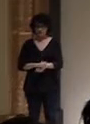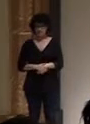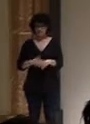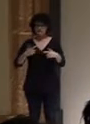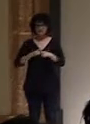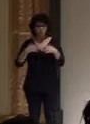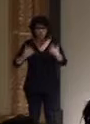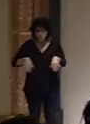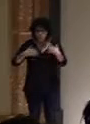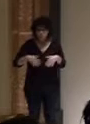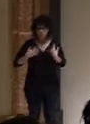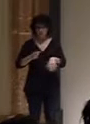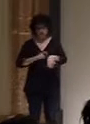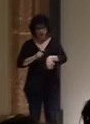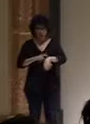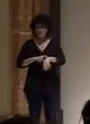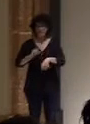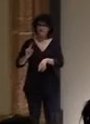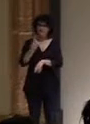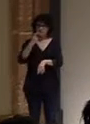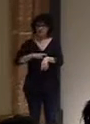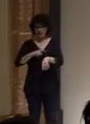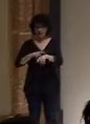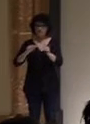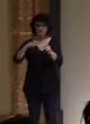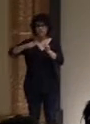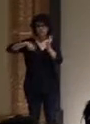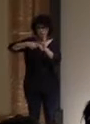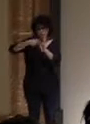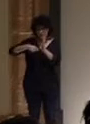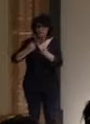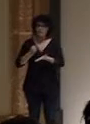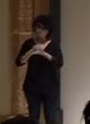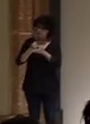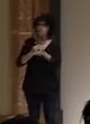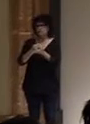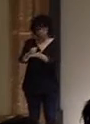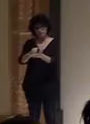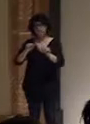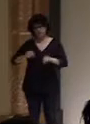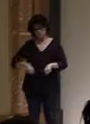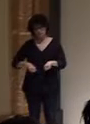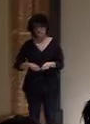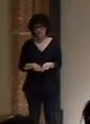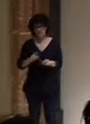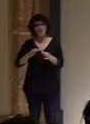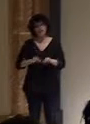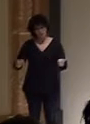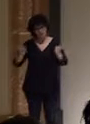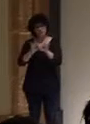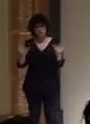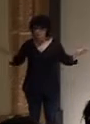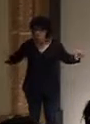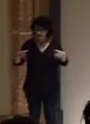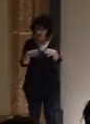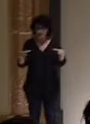supported this project. And last but not least, the great team of IETM Porto, because they